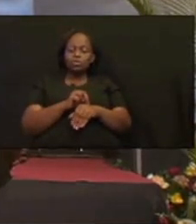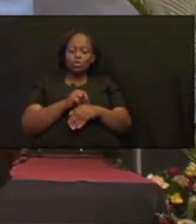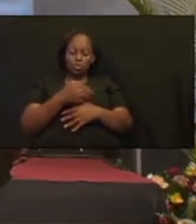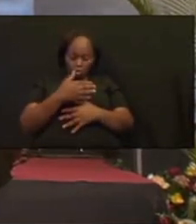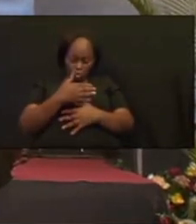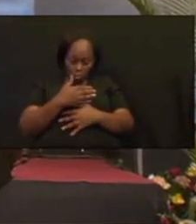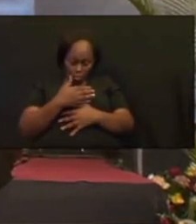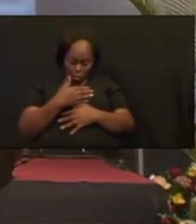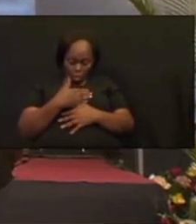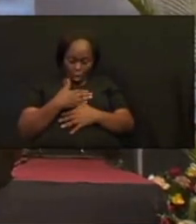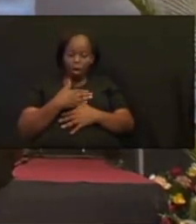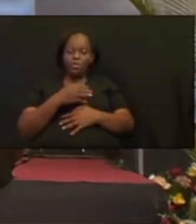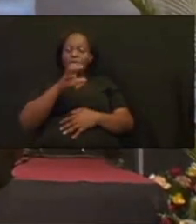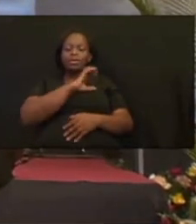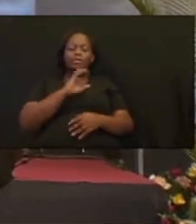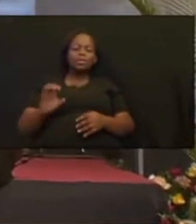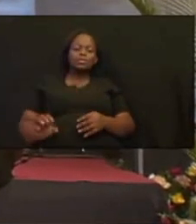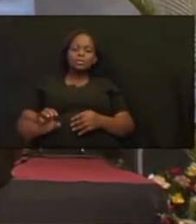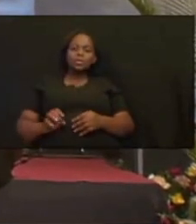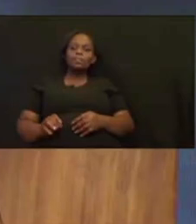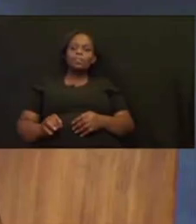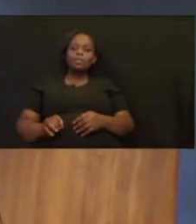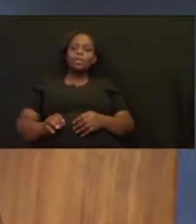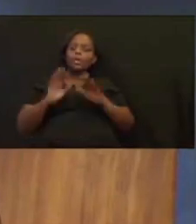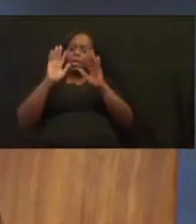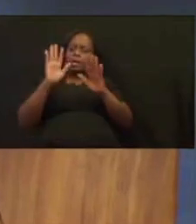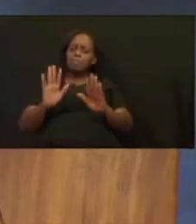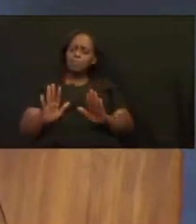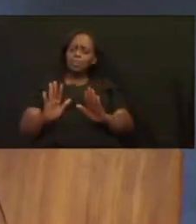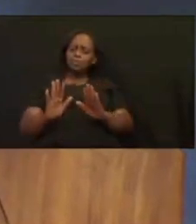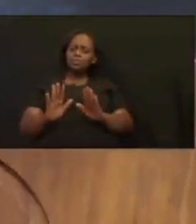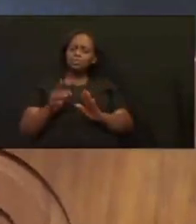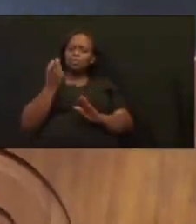is important that we understand that the purpose